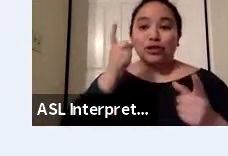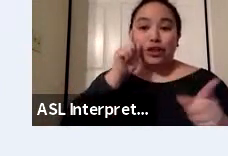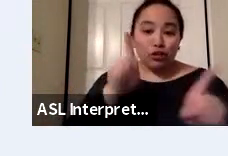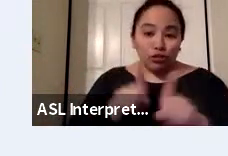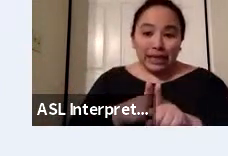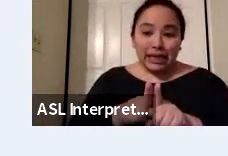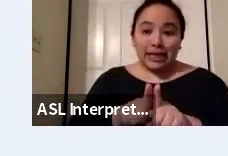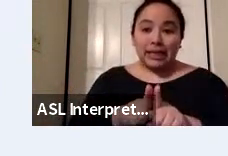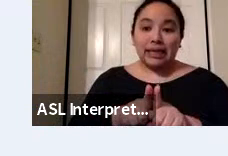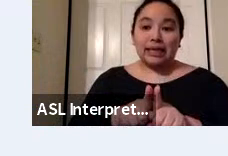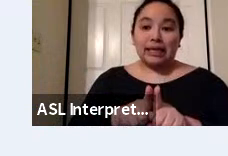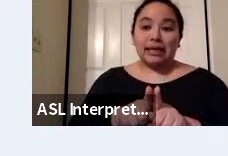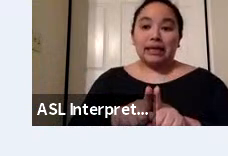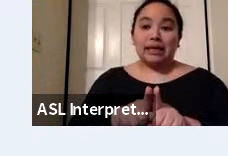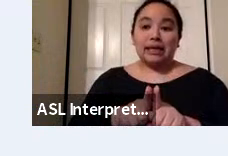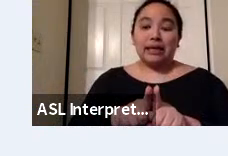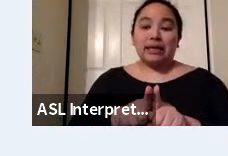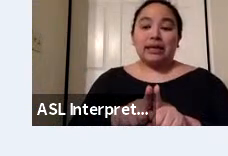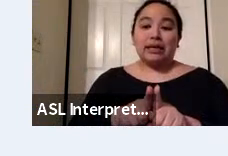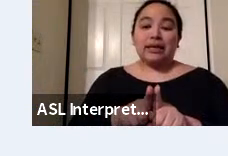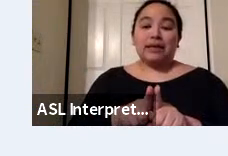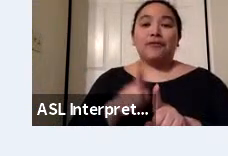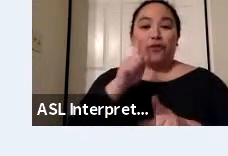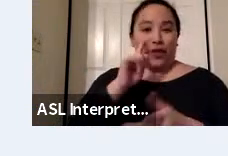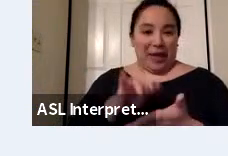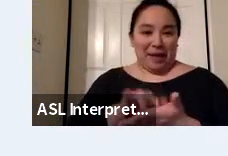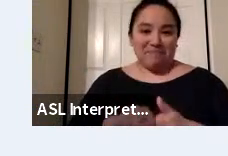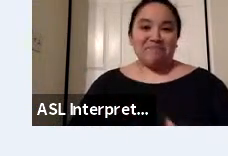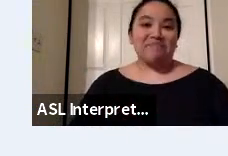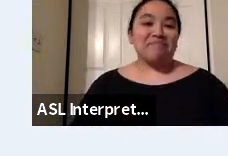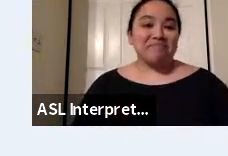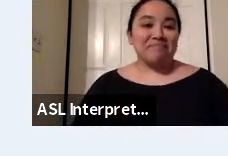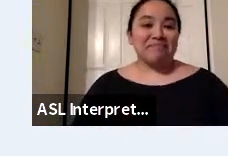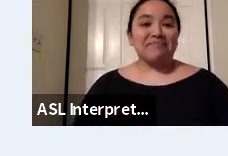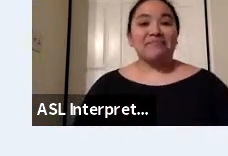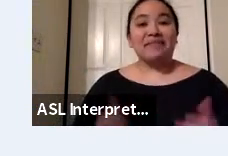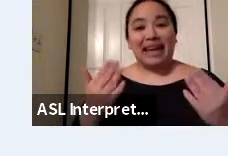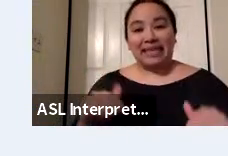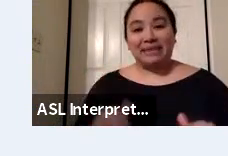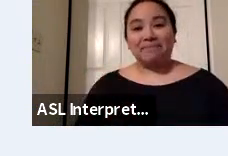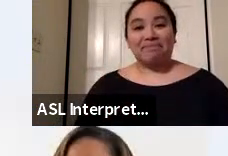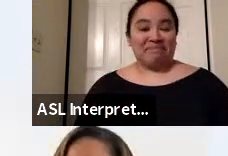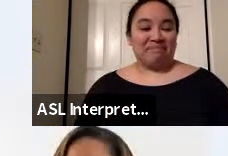the benefit agreement. Next slide.